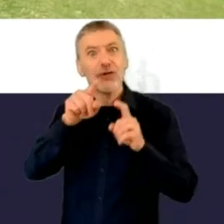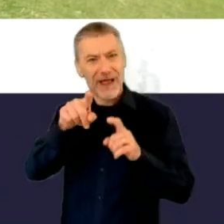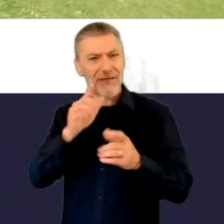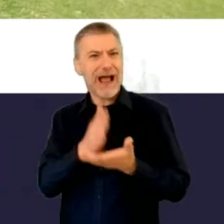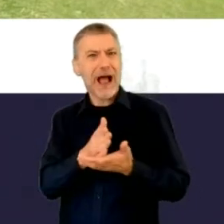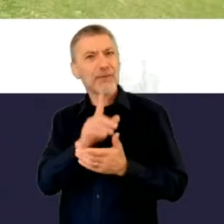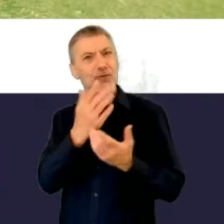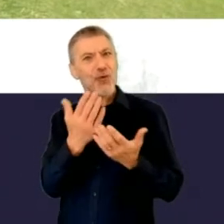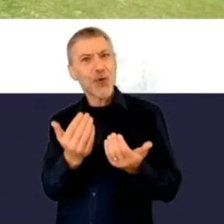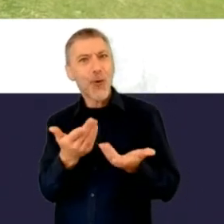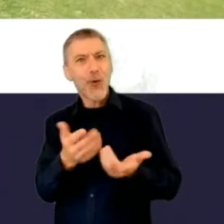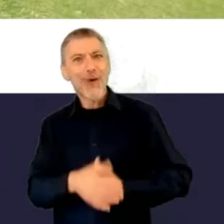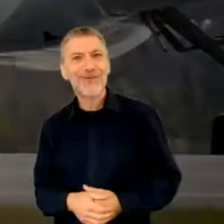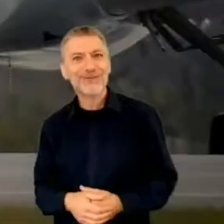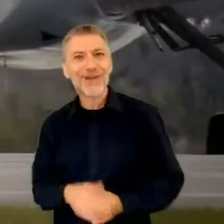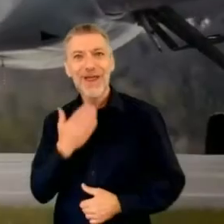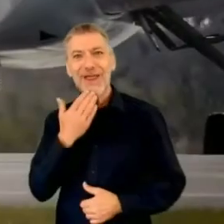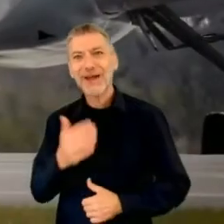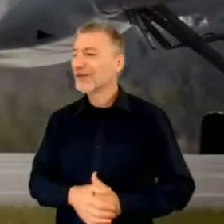much.